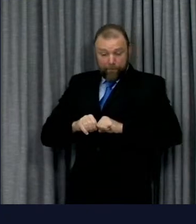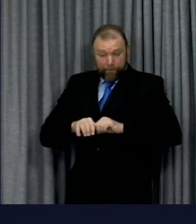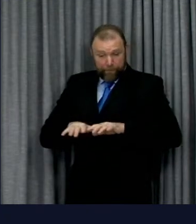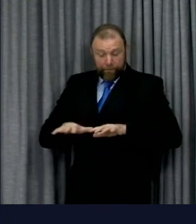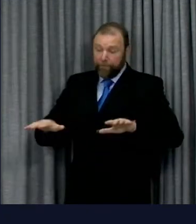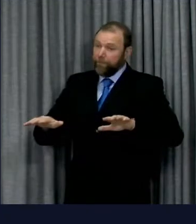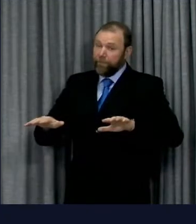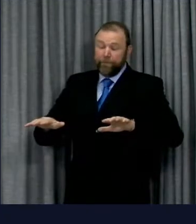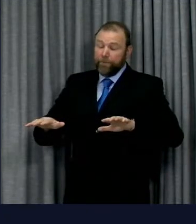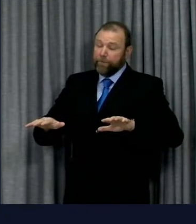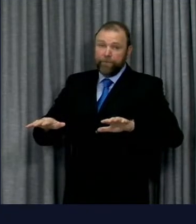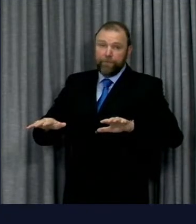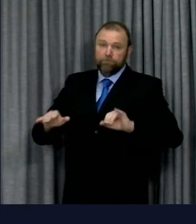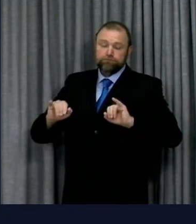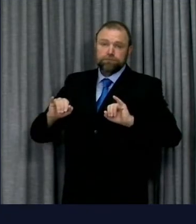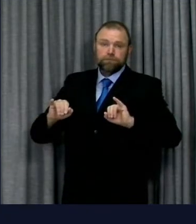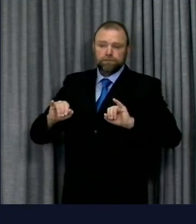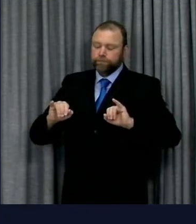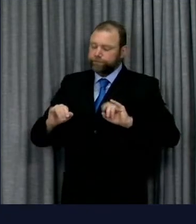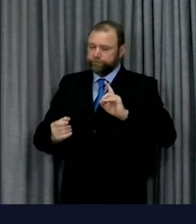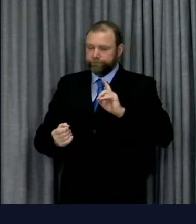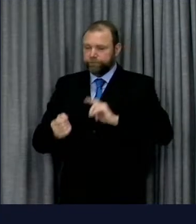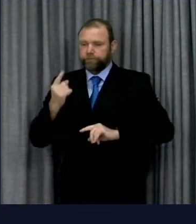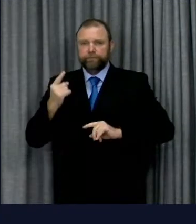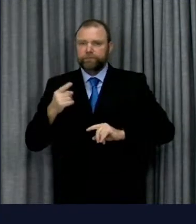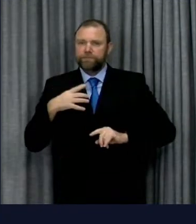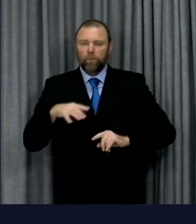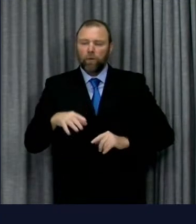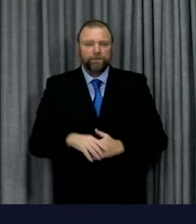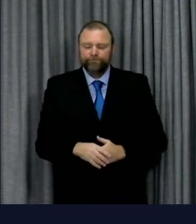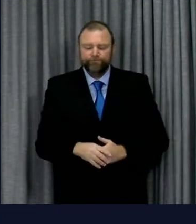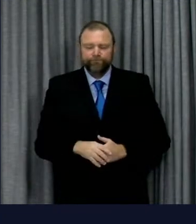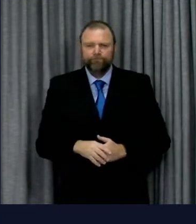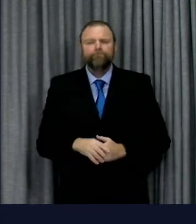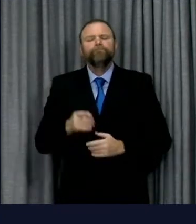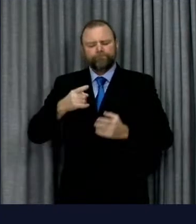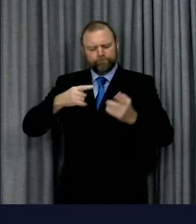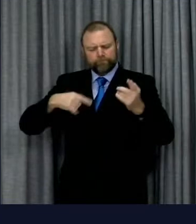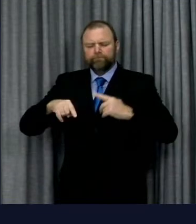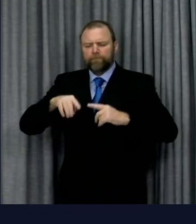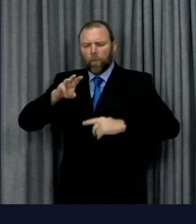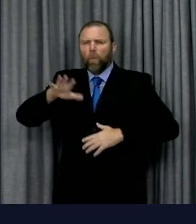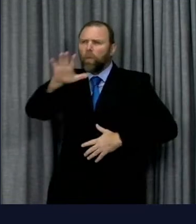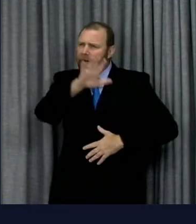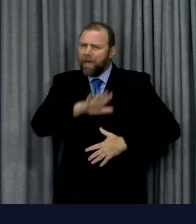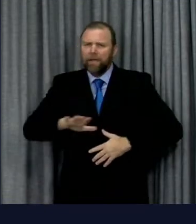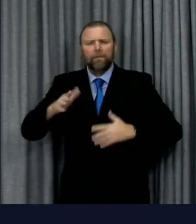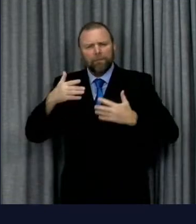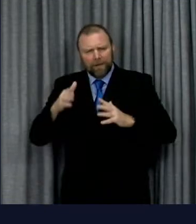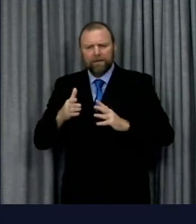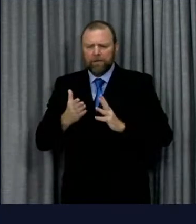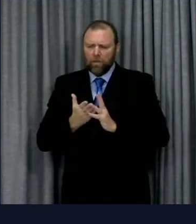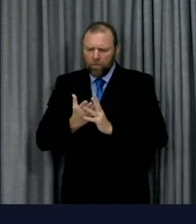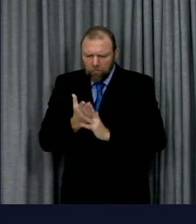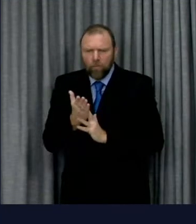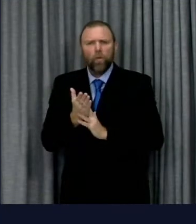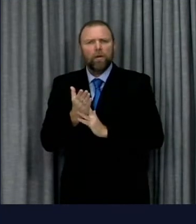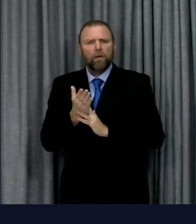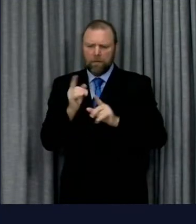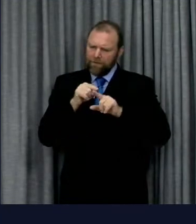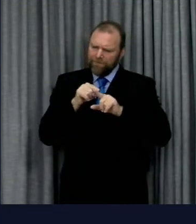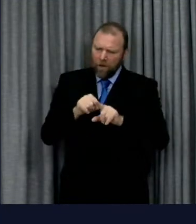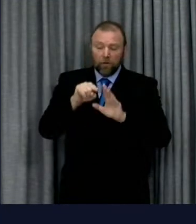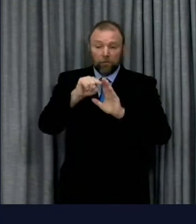long-running pandemic. We've weathered this storm together in Wales by following the rules and all